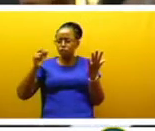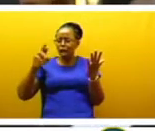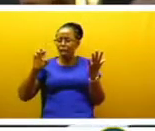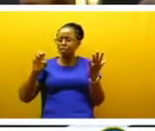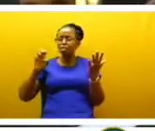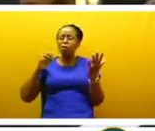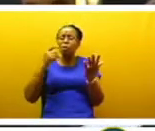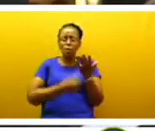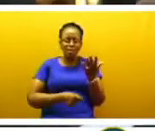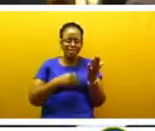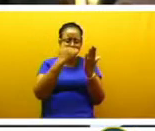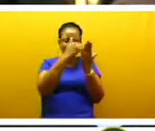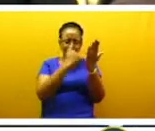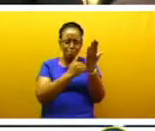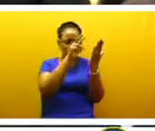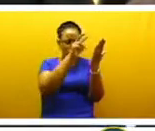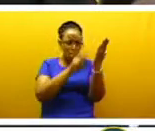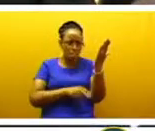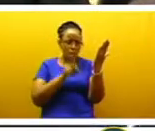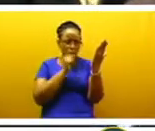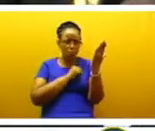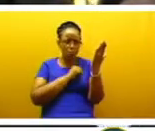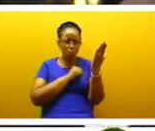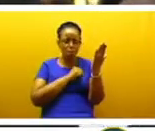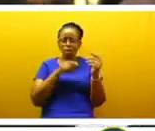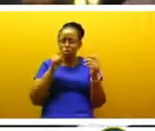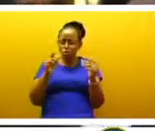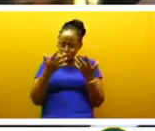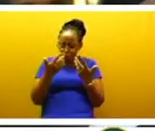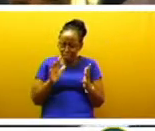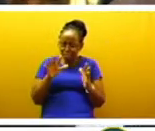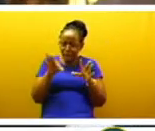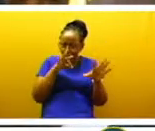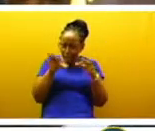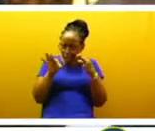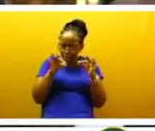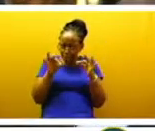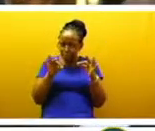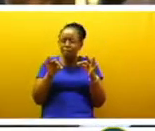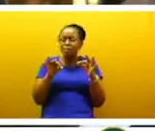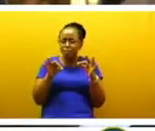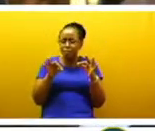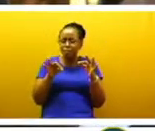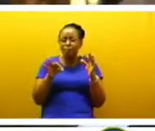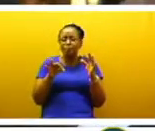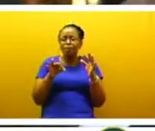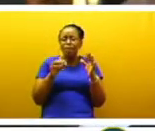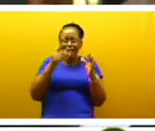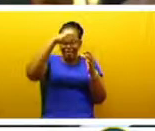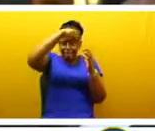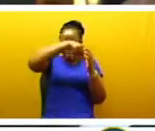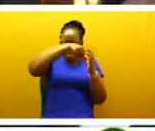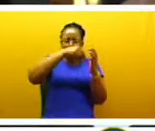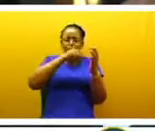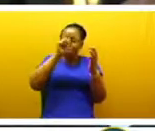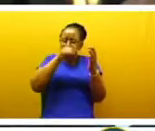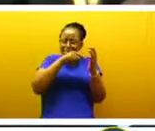Did you analyze the elements or the ingredients of the